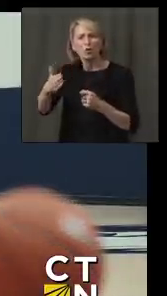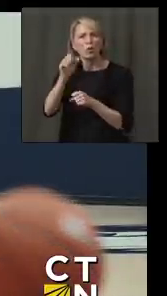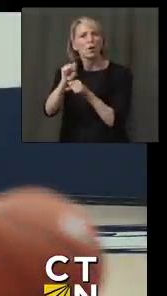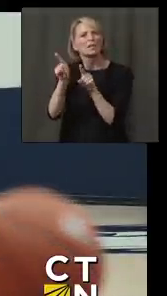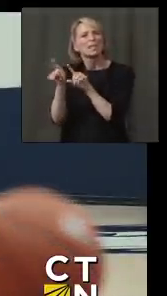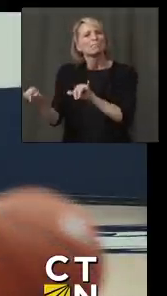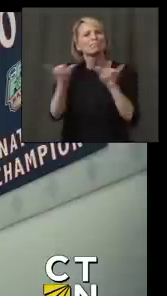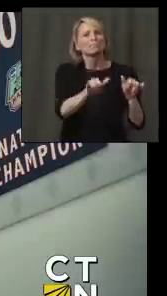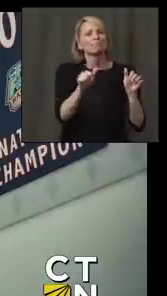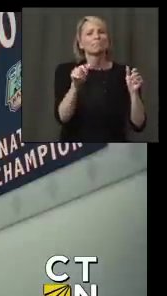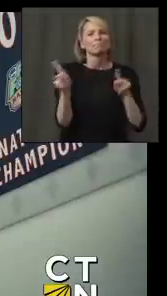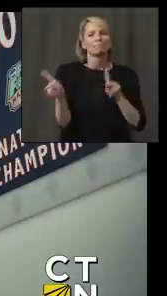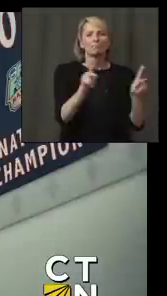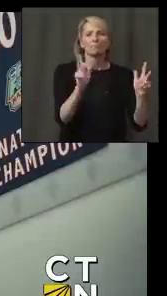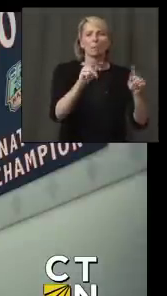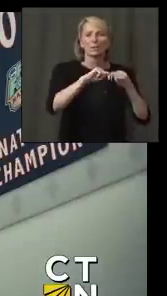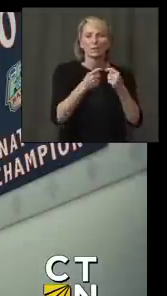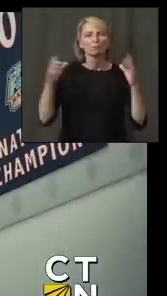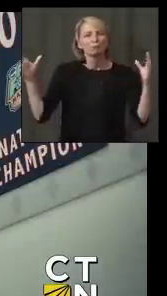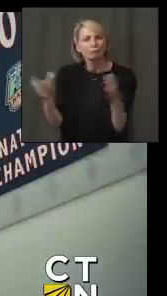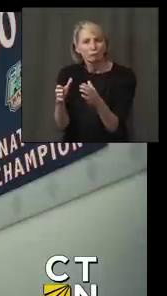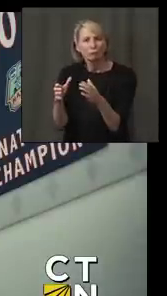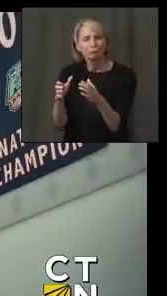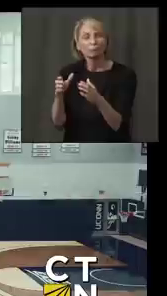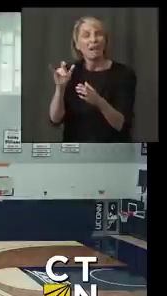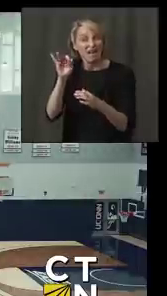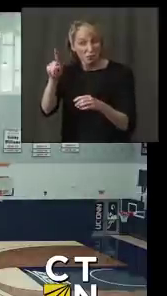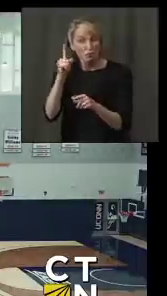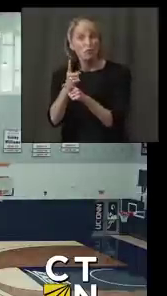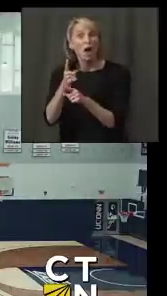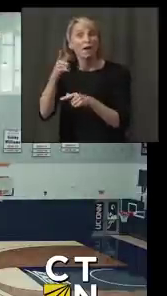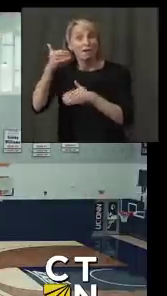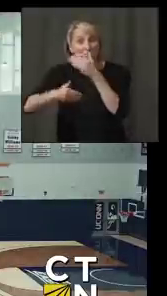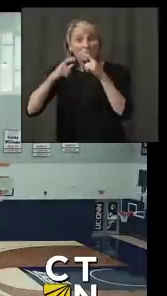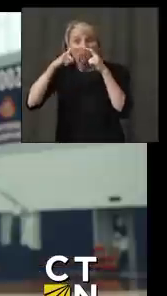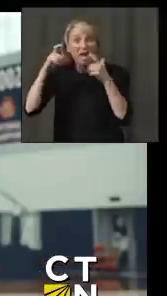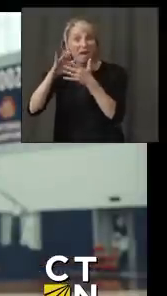right thing, and you might get 11 national championships.